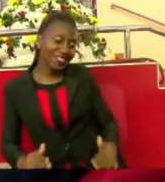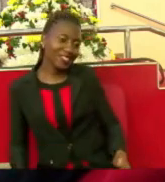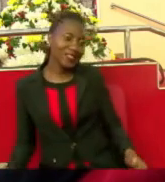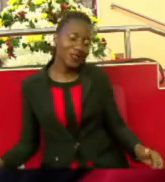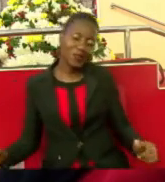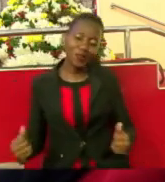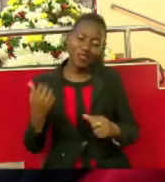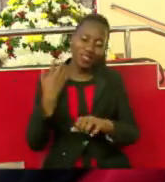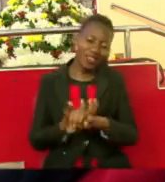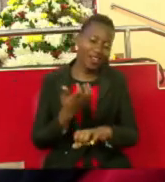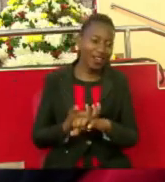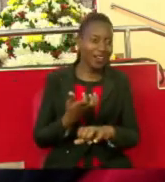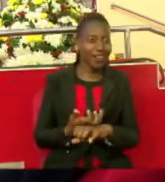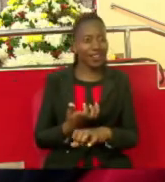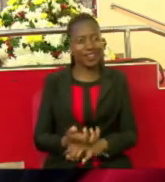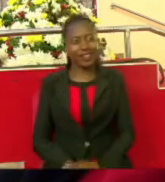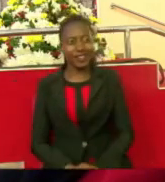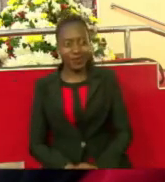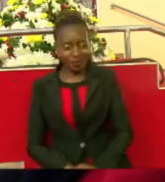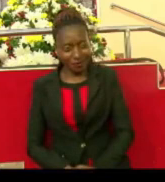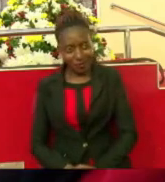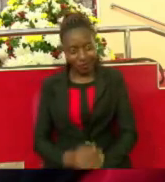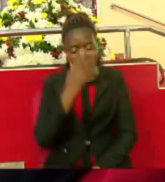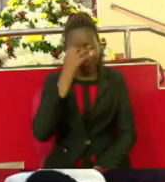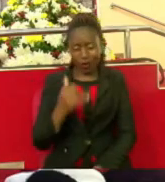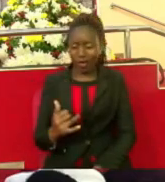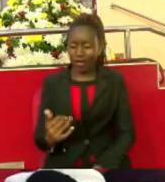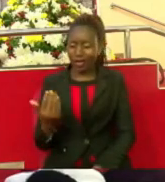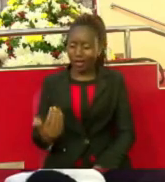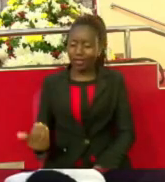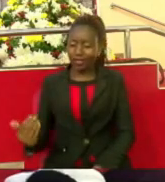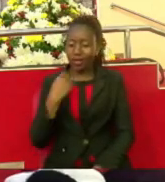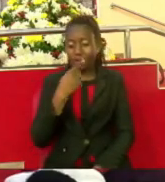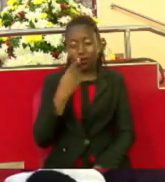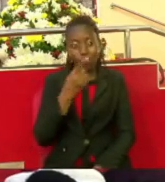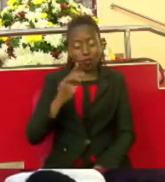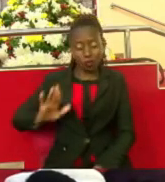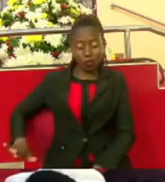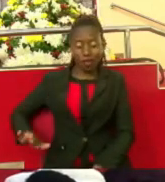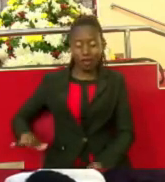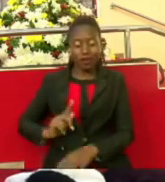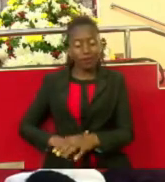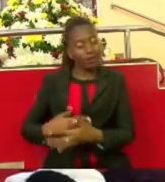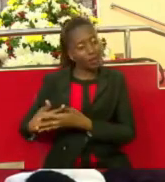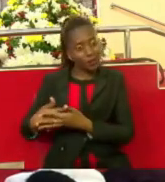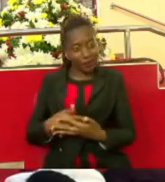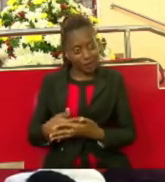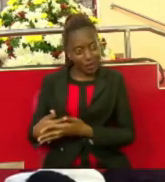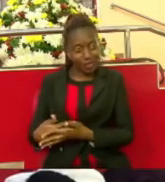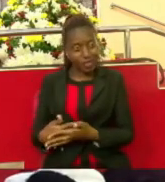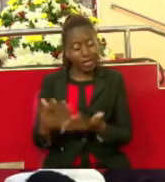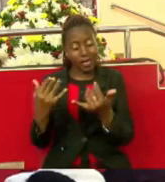Because you come and you fight children that you left them when they were babies. Kwa sababu uliacha watoto wako wakiwa wadogo sana. And now you